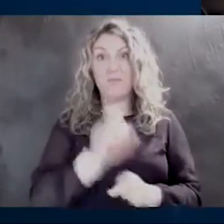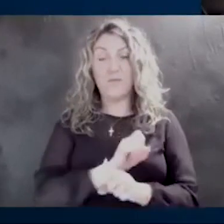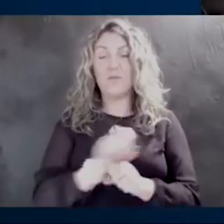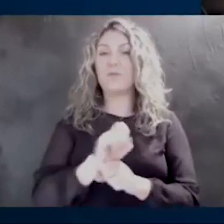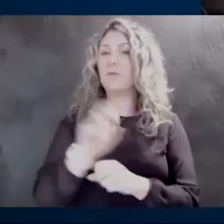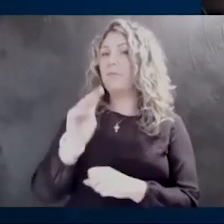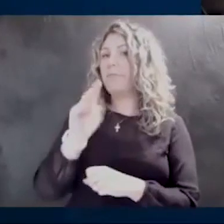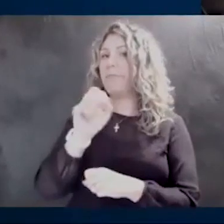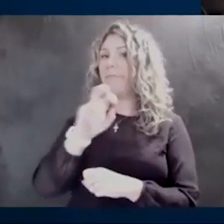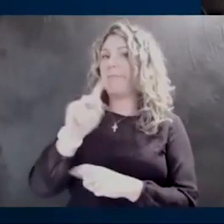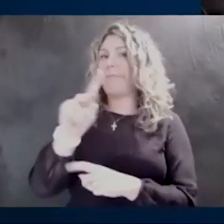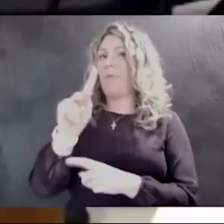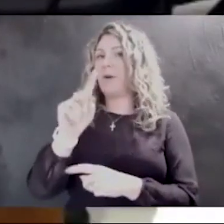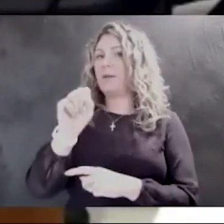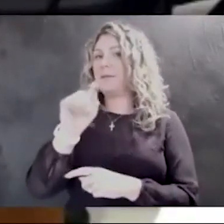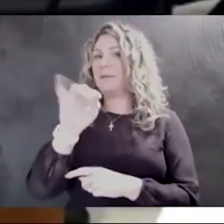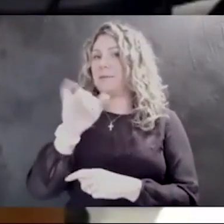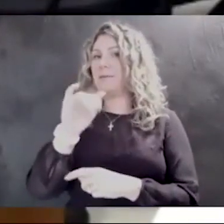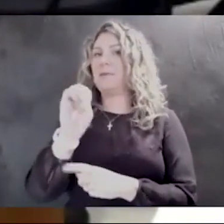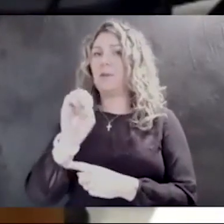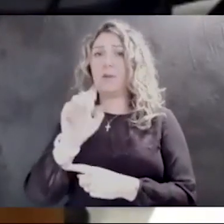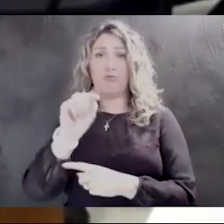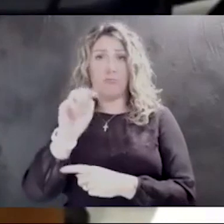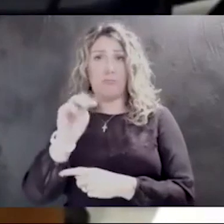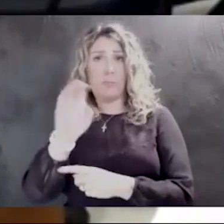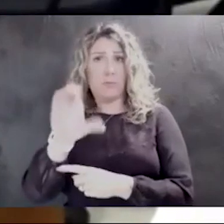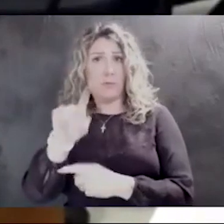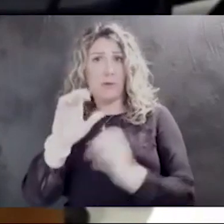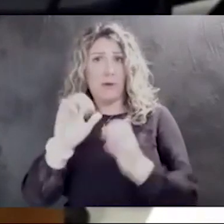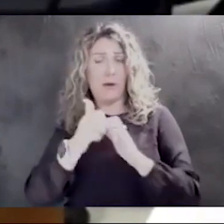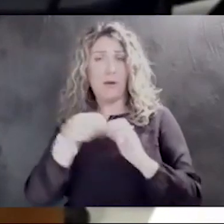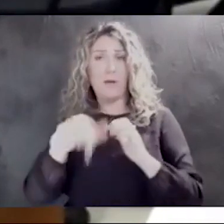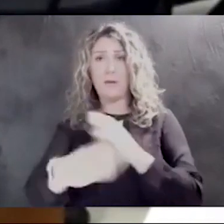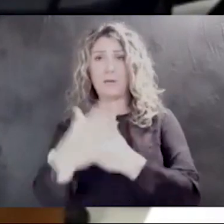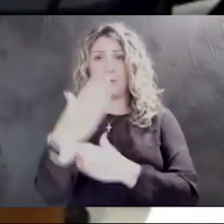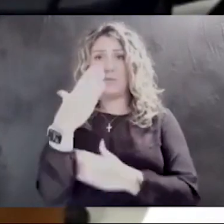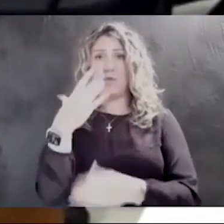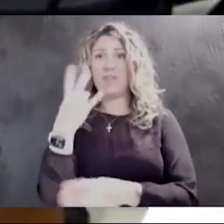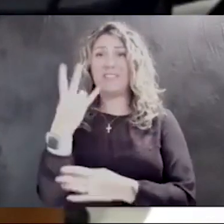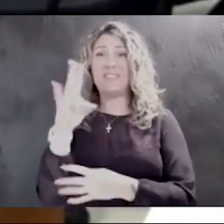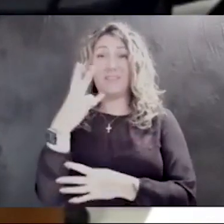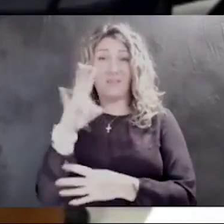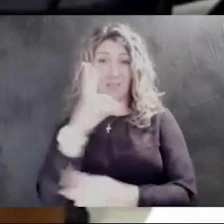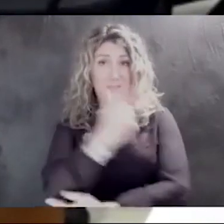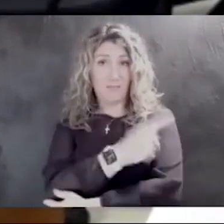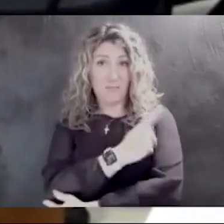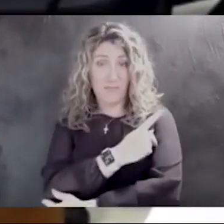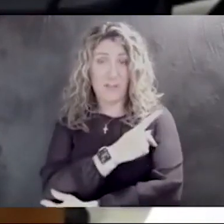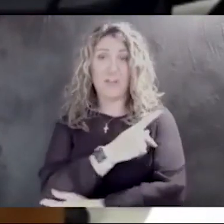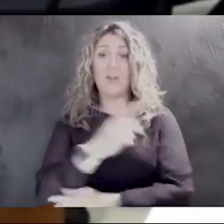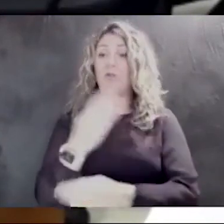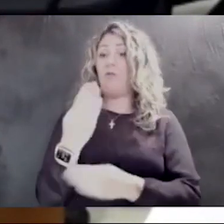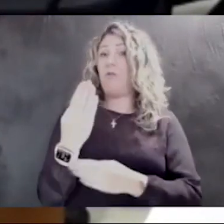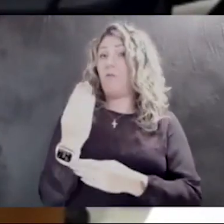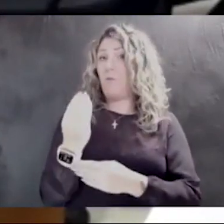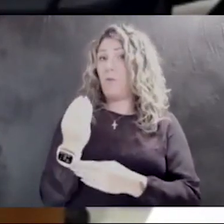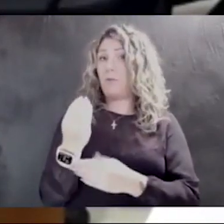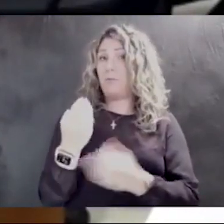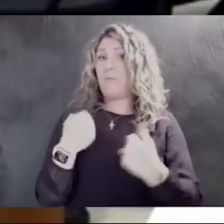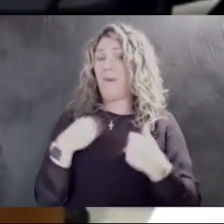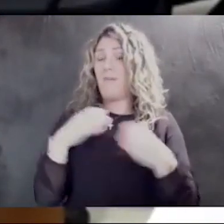at Truman? How are you doing? Yeah, we this morning we have a total of 17 patients in the hospital. 14 of those have